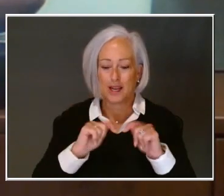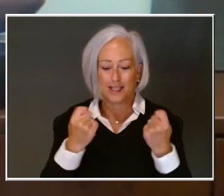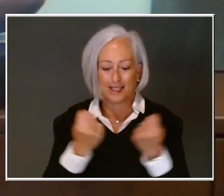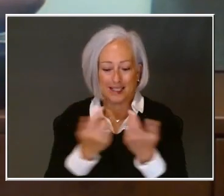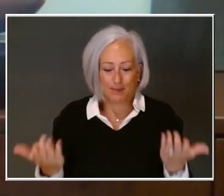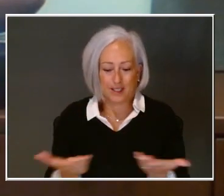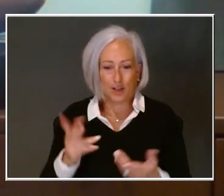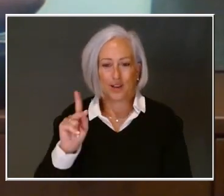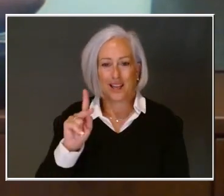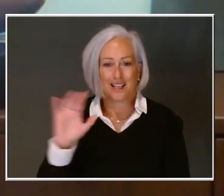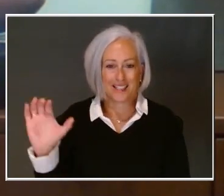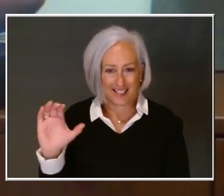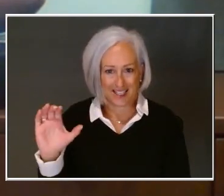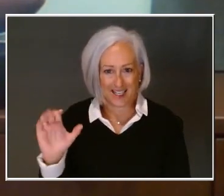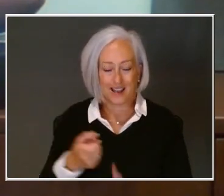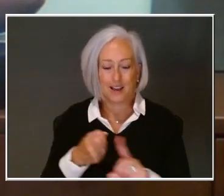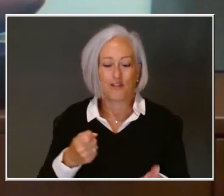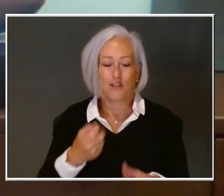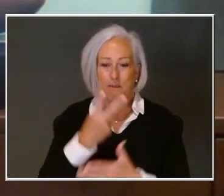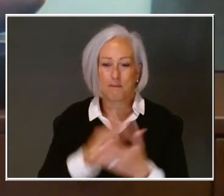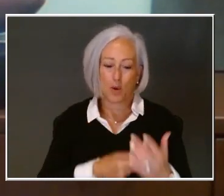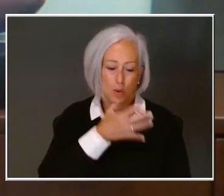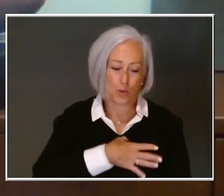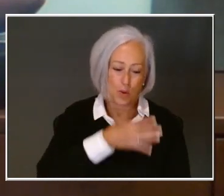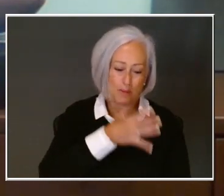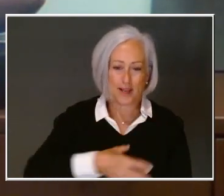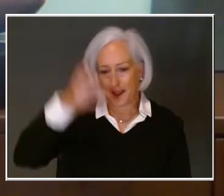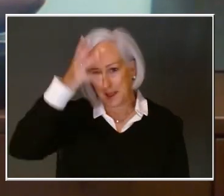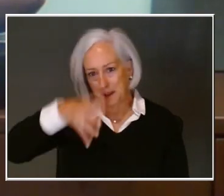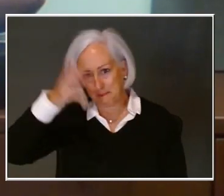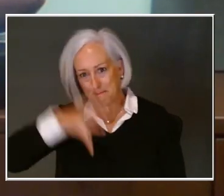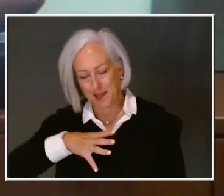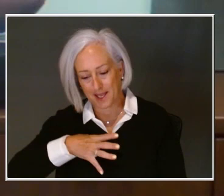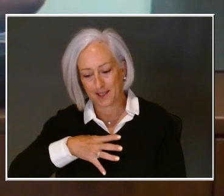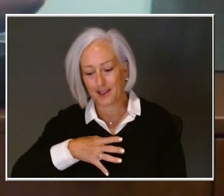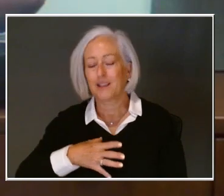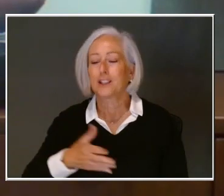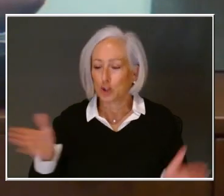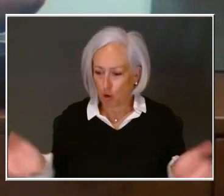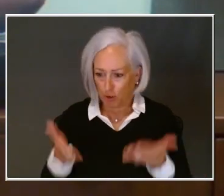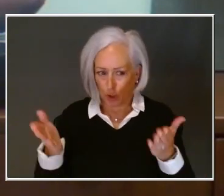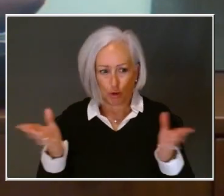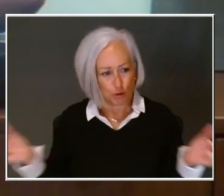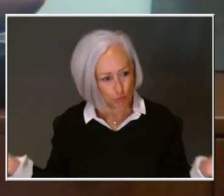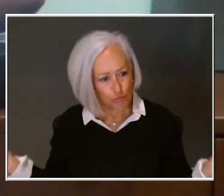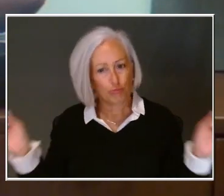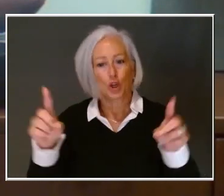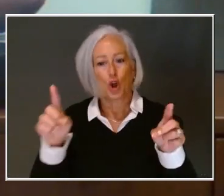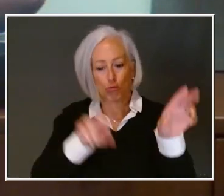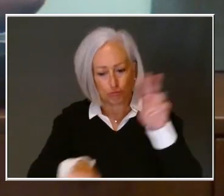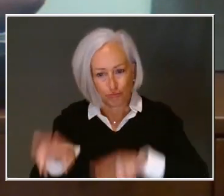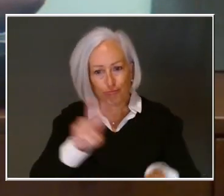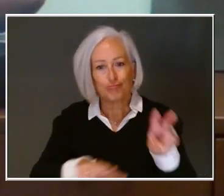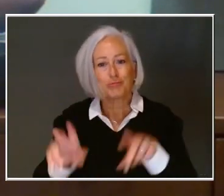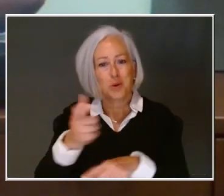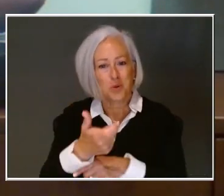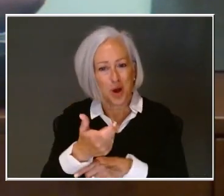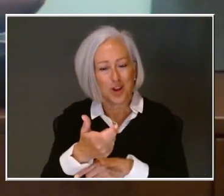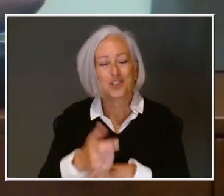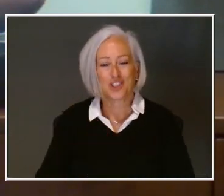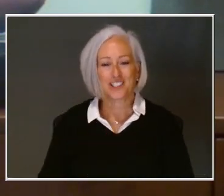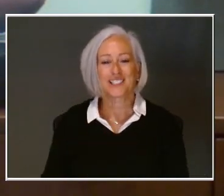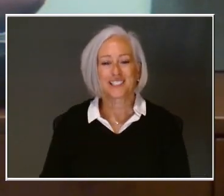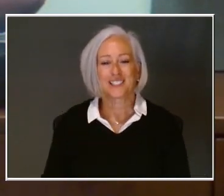weekend on both the men's and women's side. So encourage everybody to get out there and know just how